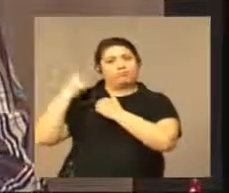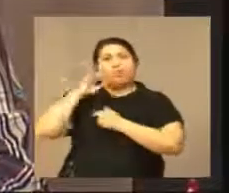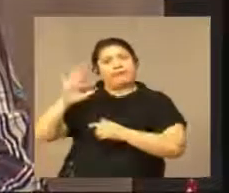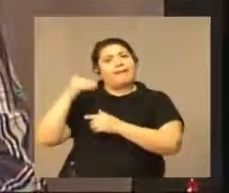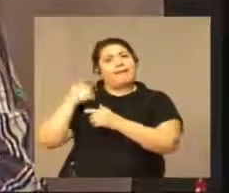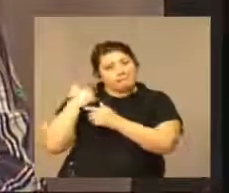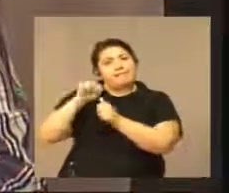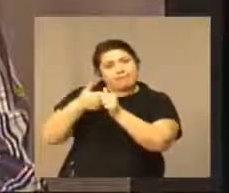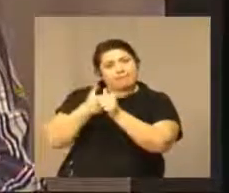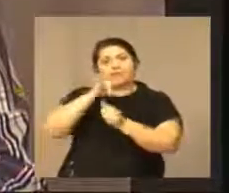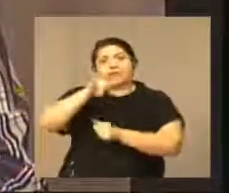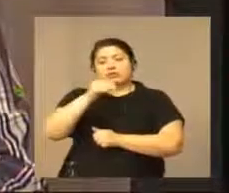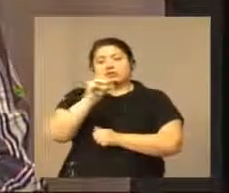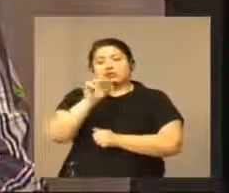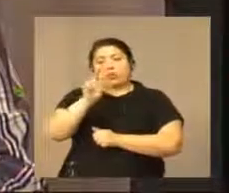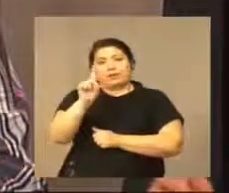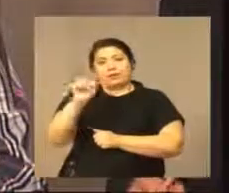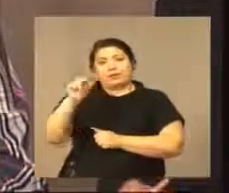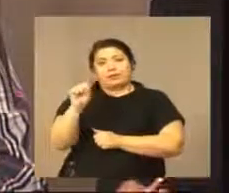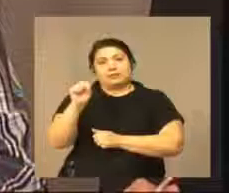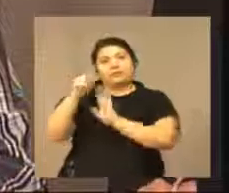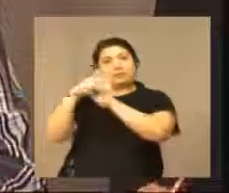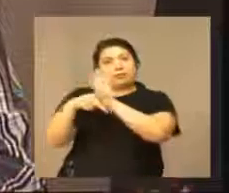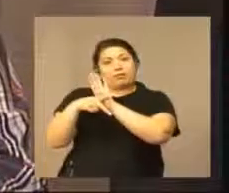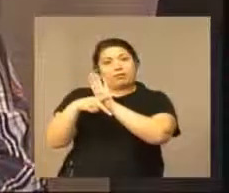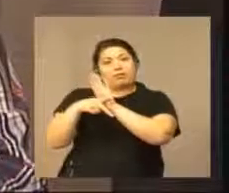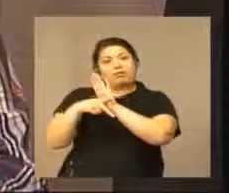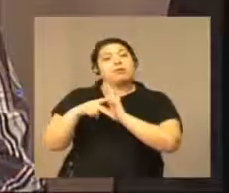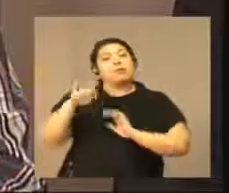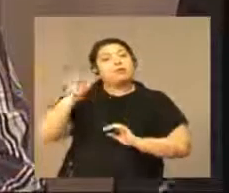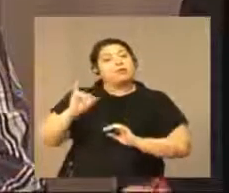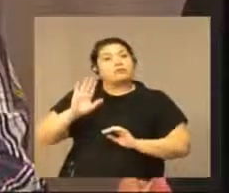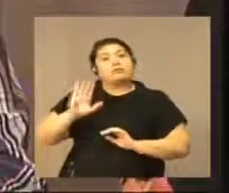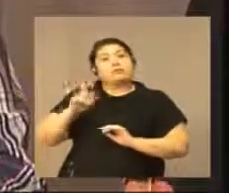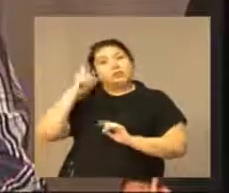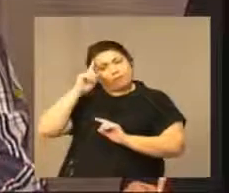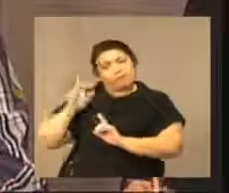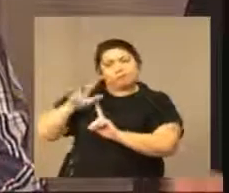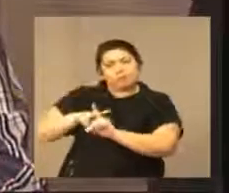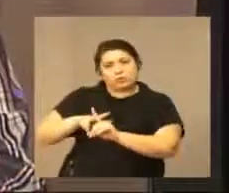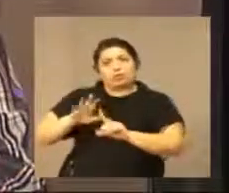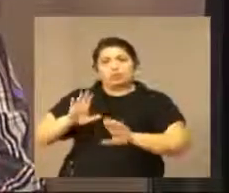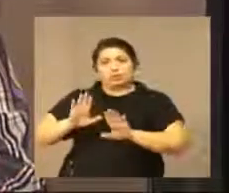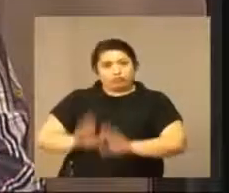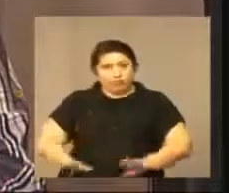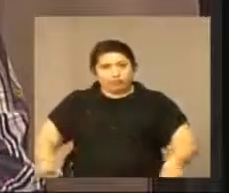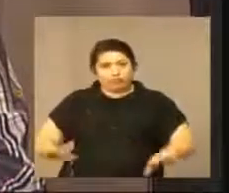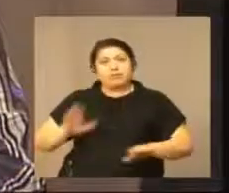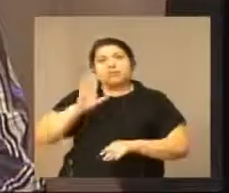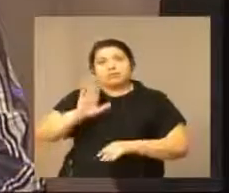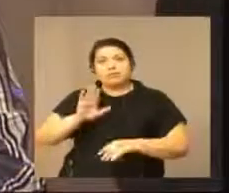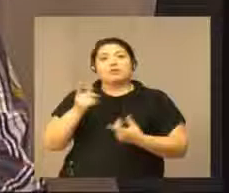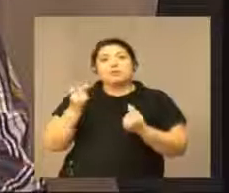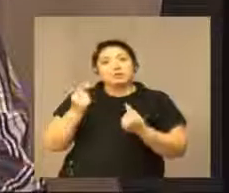here. Jordan's principle is a child's first principle used in Canada to